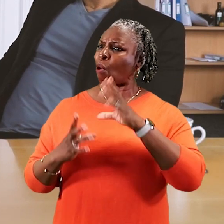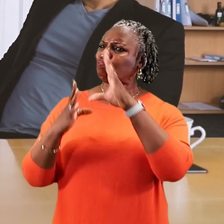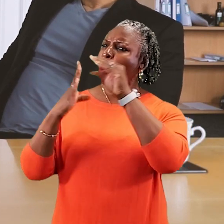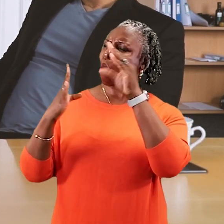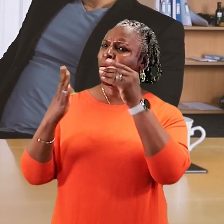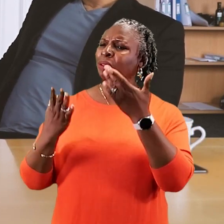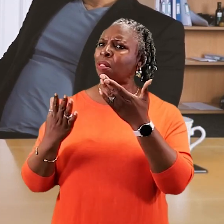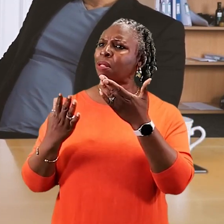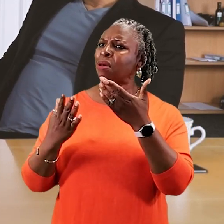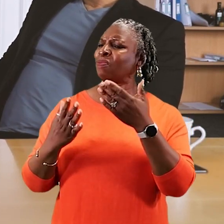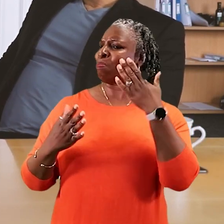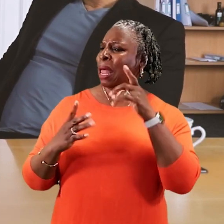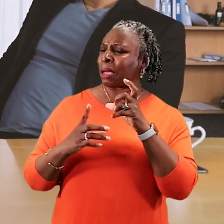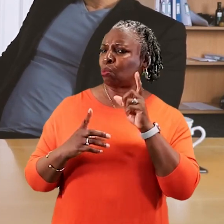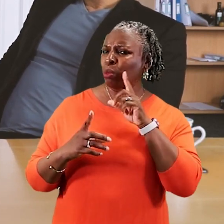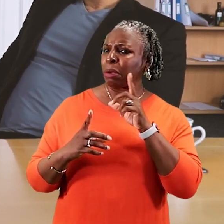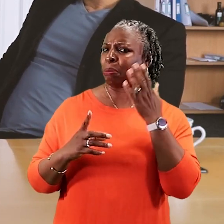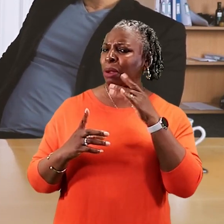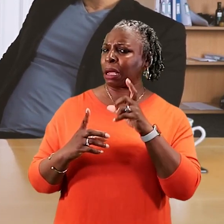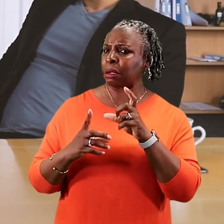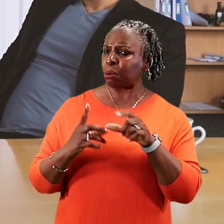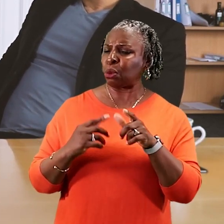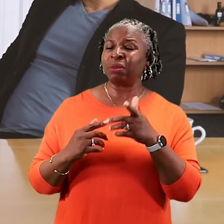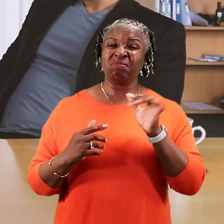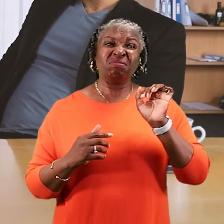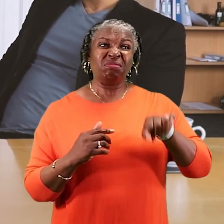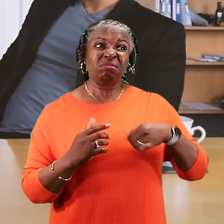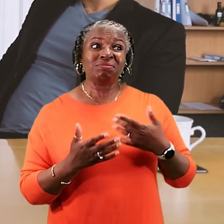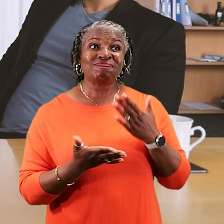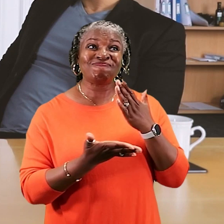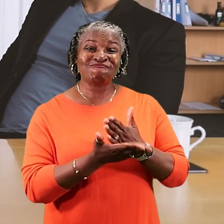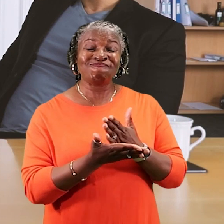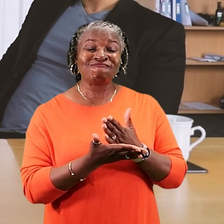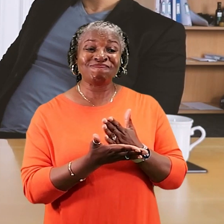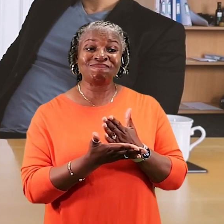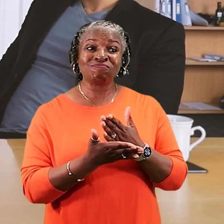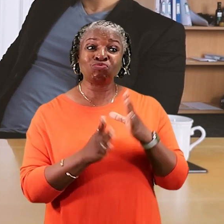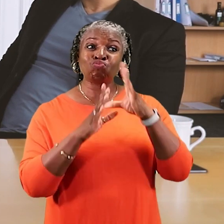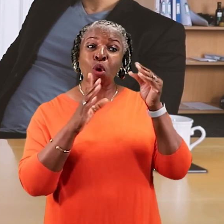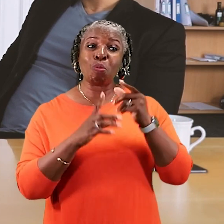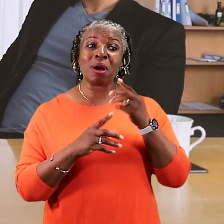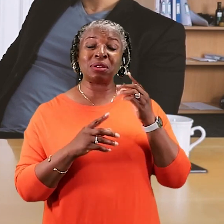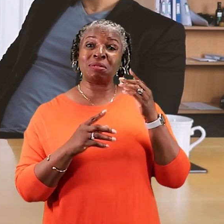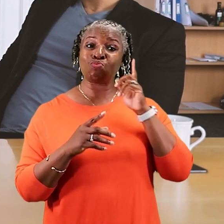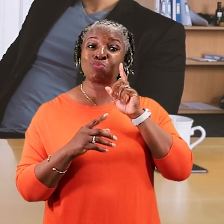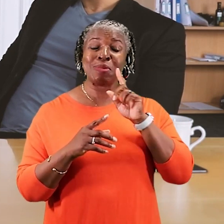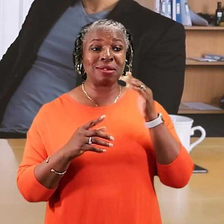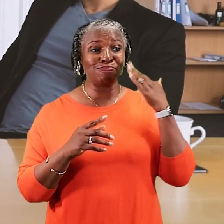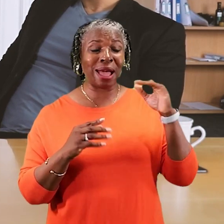help yourself being a role model. I think any woman in a leadership position is a role model for other women, as